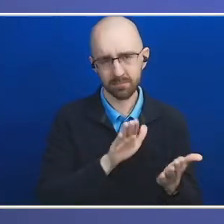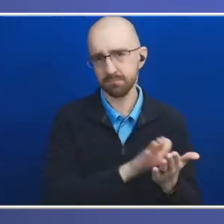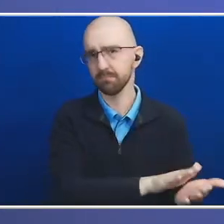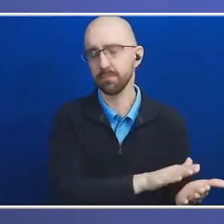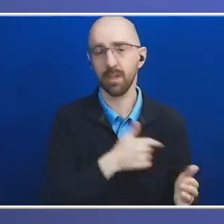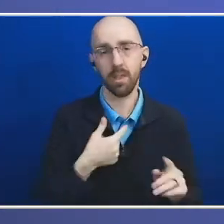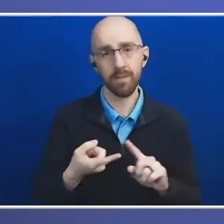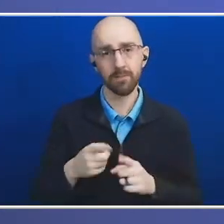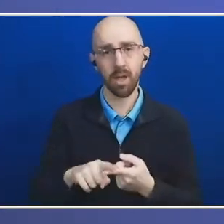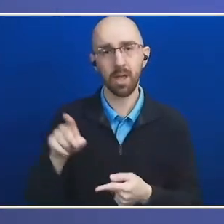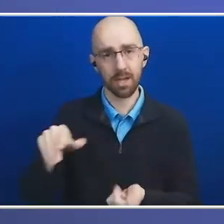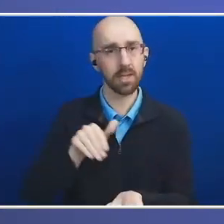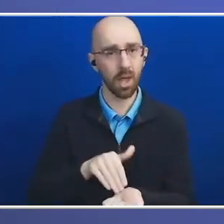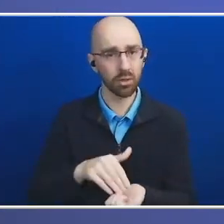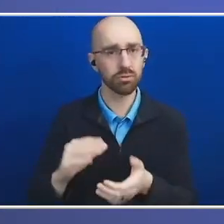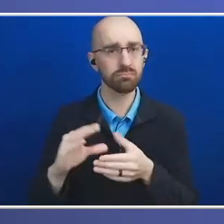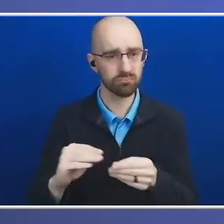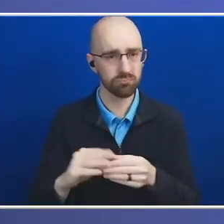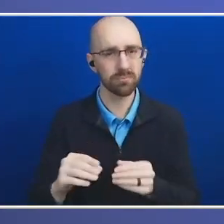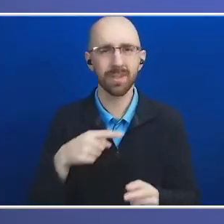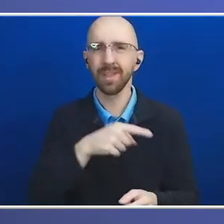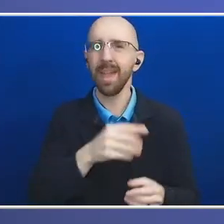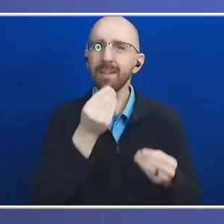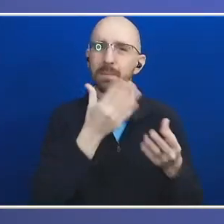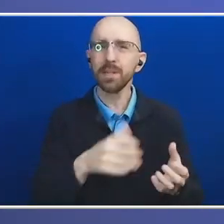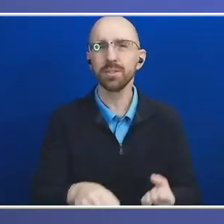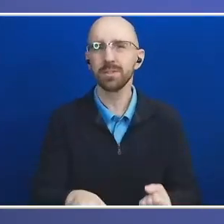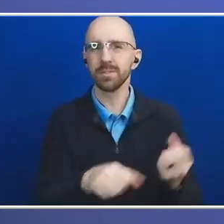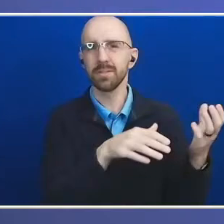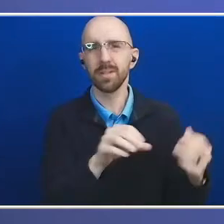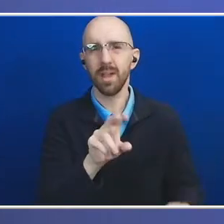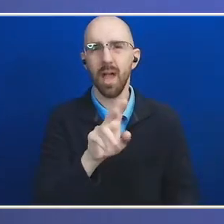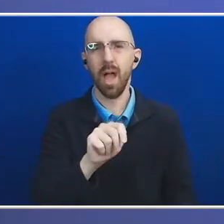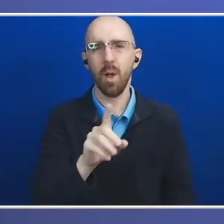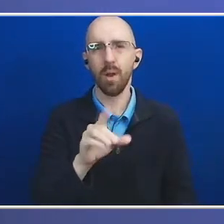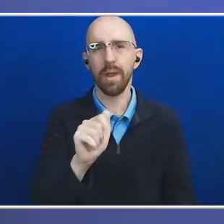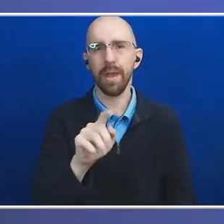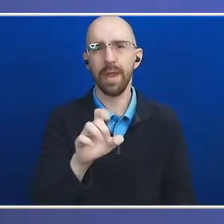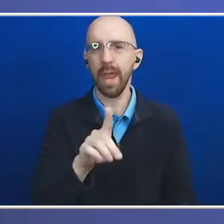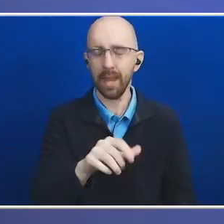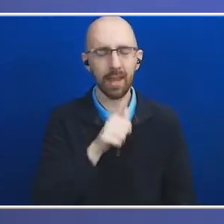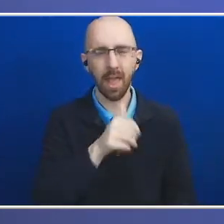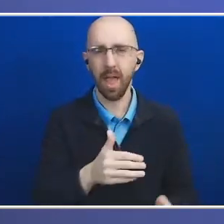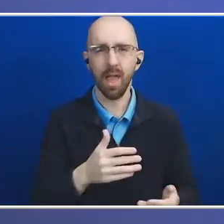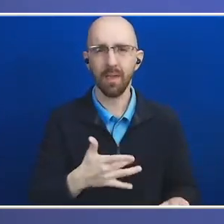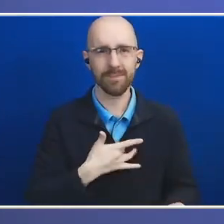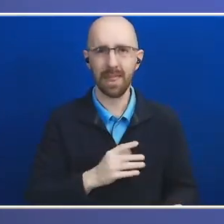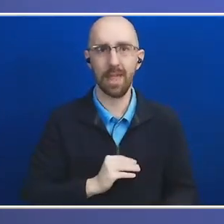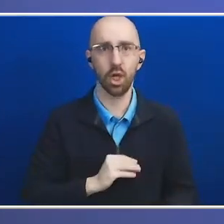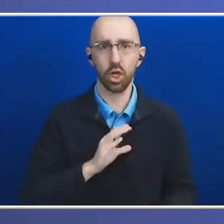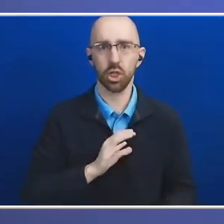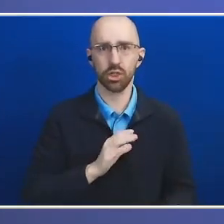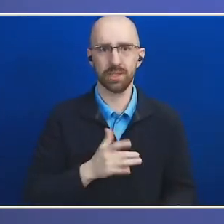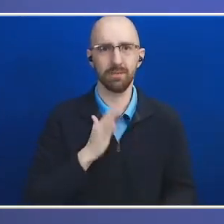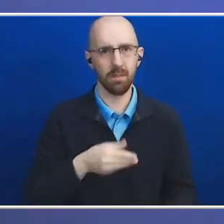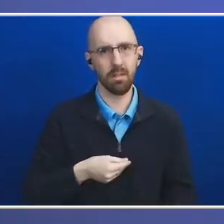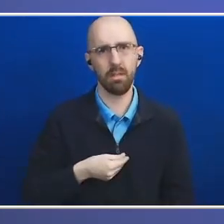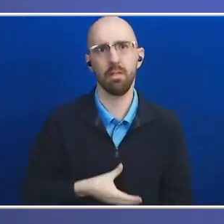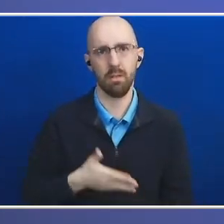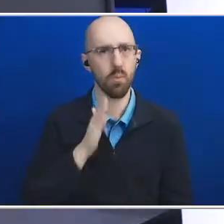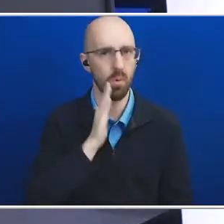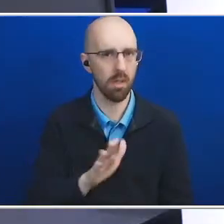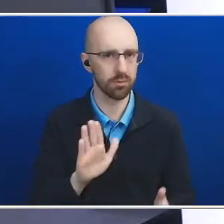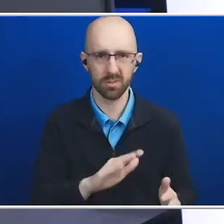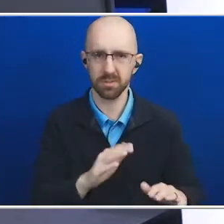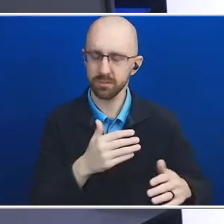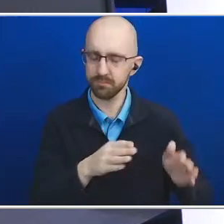said, like, it's outdated information, it's not encouraging information, and so I just stayed away from Google. Okay,